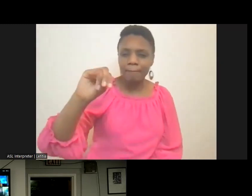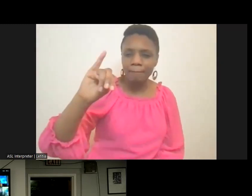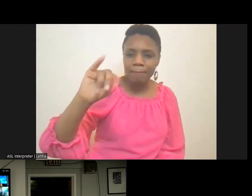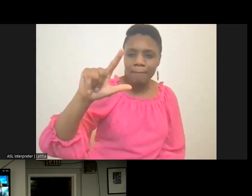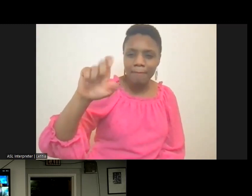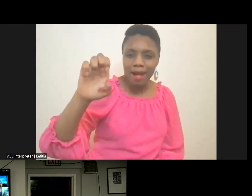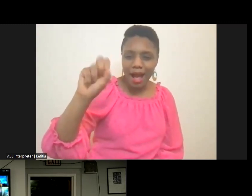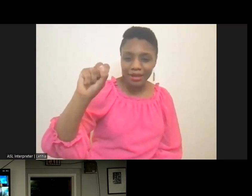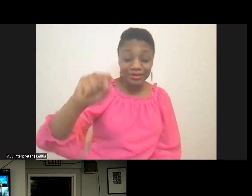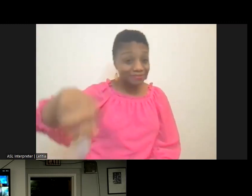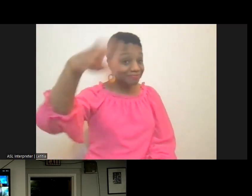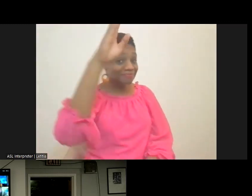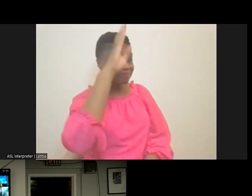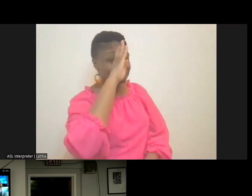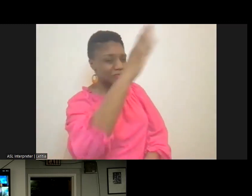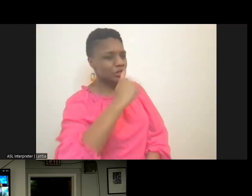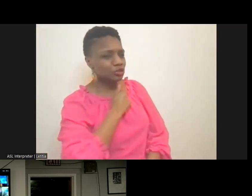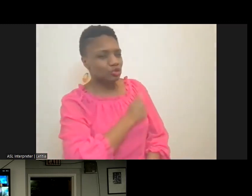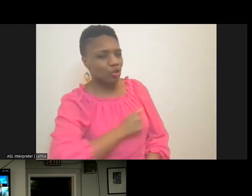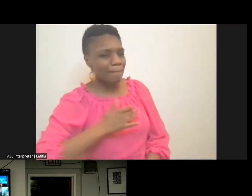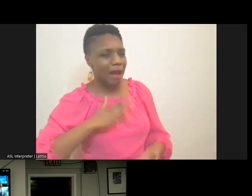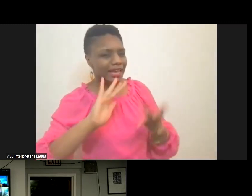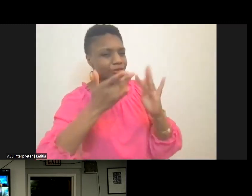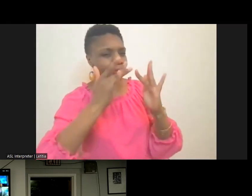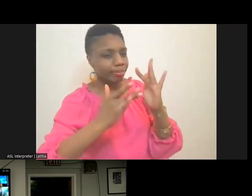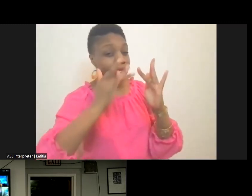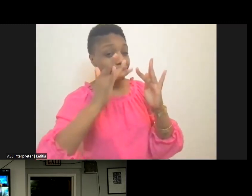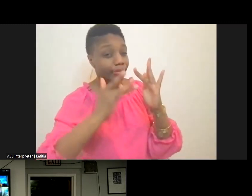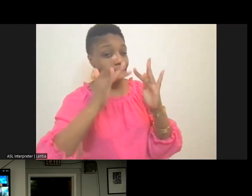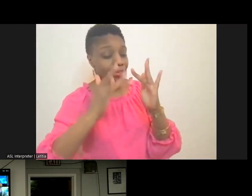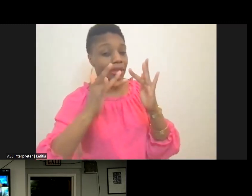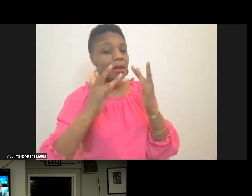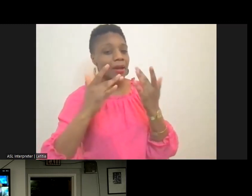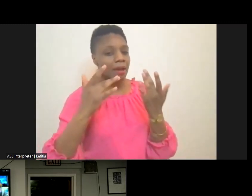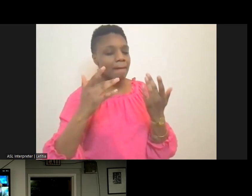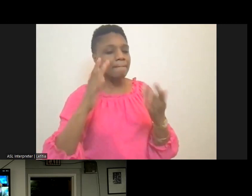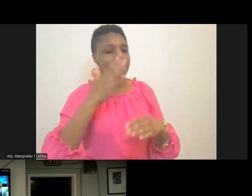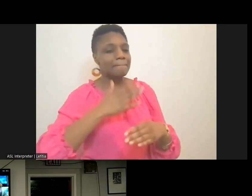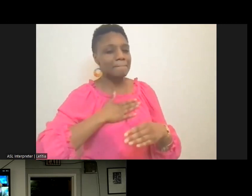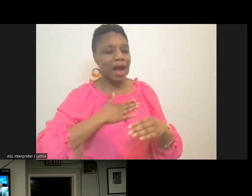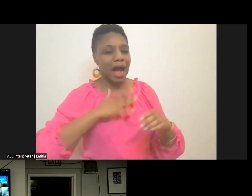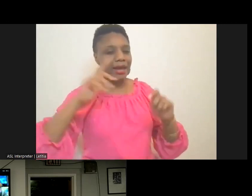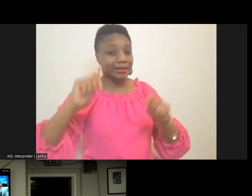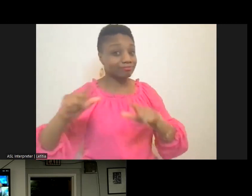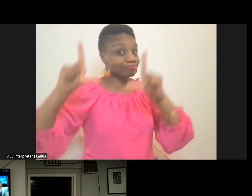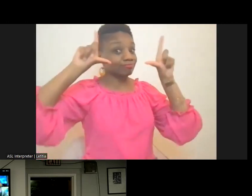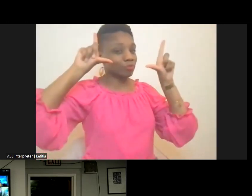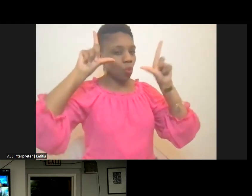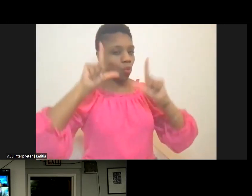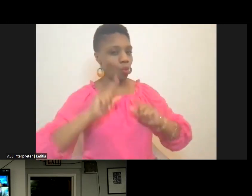Thanks, Maria Belen. Sorry, my internet is a bit spotty, so that's why I'm going to remain with my camera off for most of the